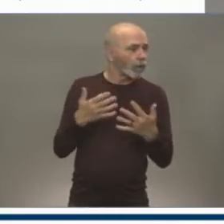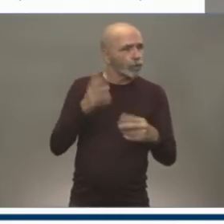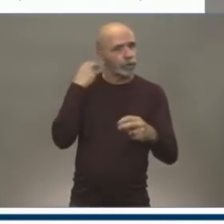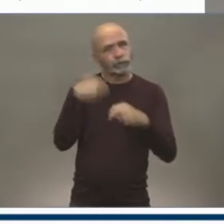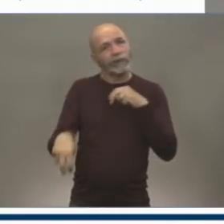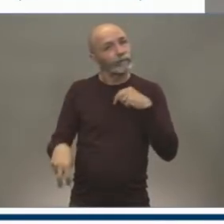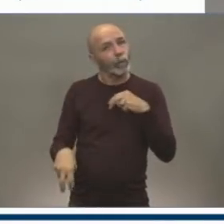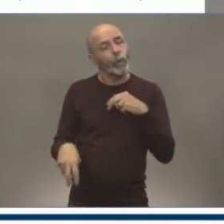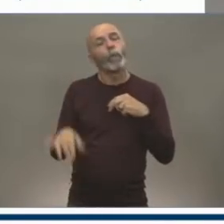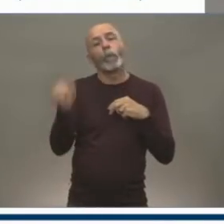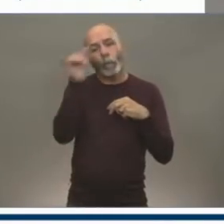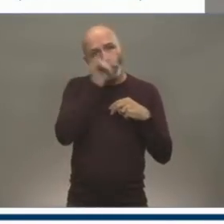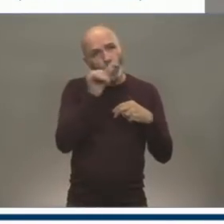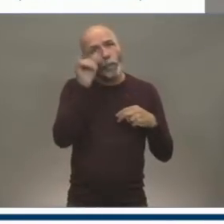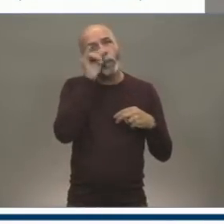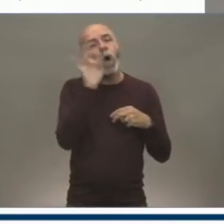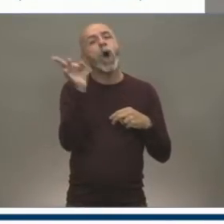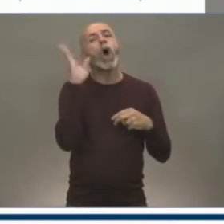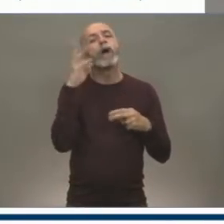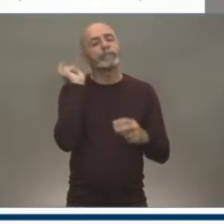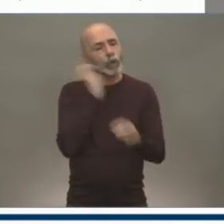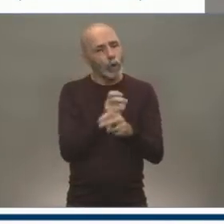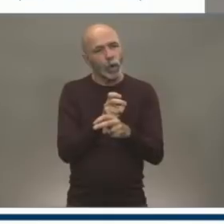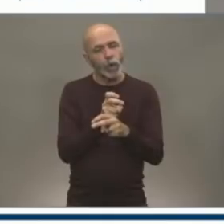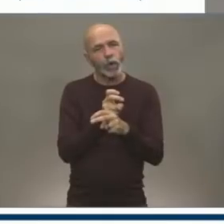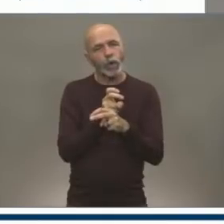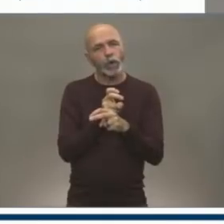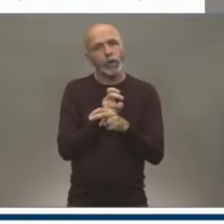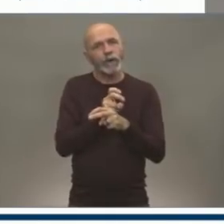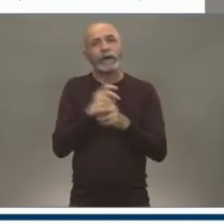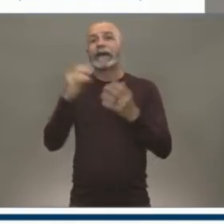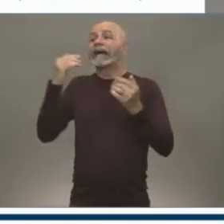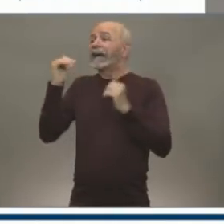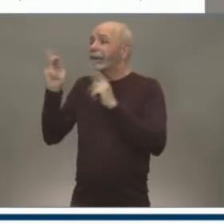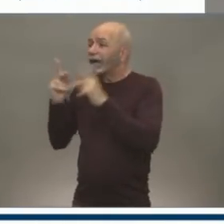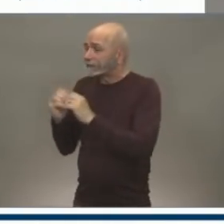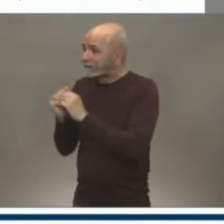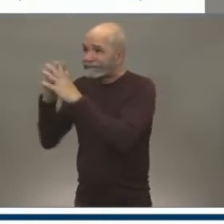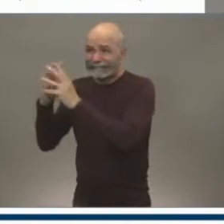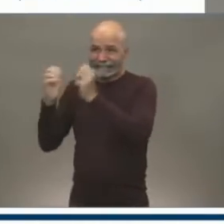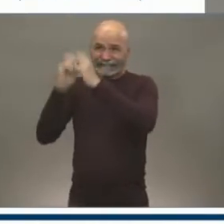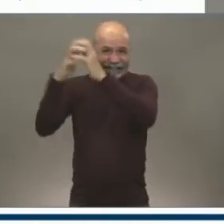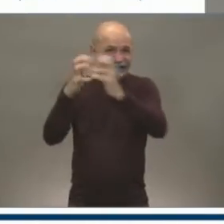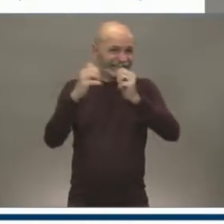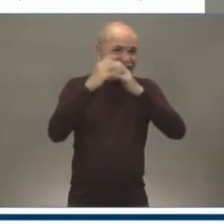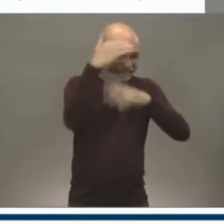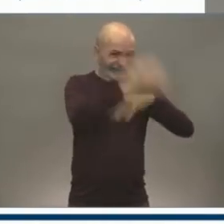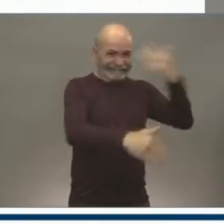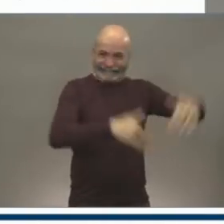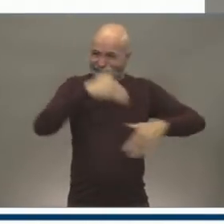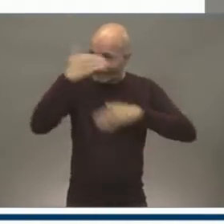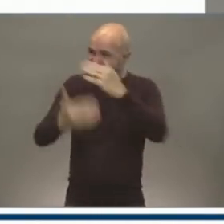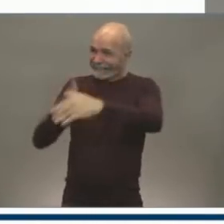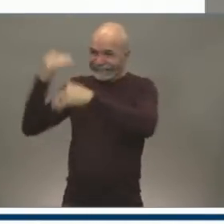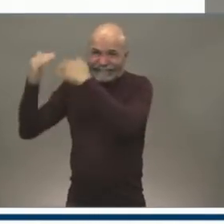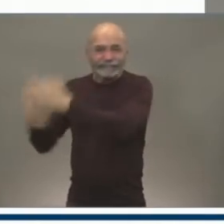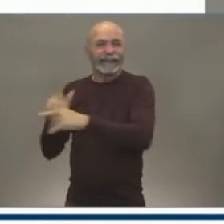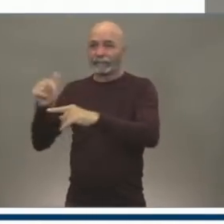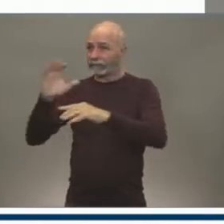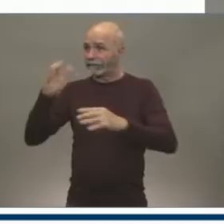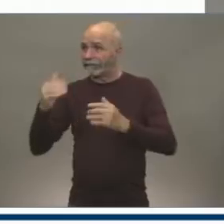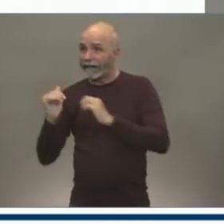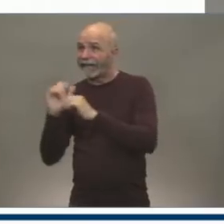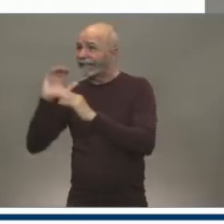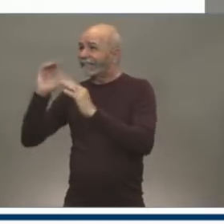up all these testing sites, as I've said, for the different purposes, the logistics, getting the people involved, the